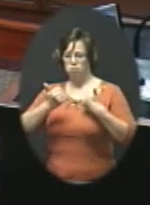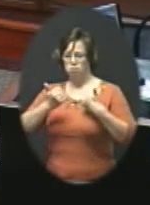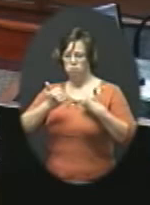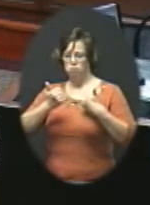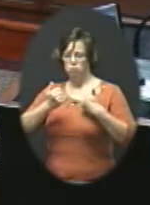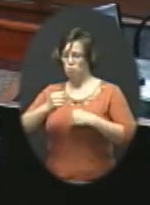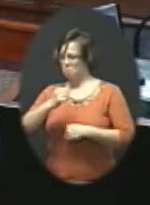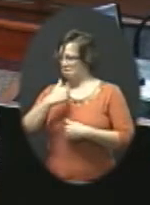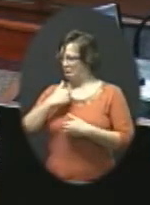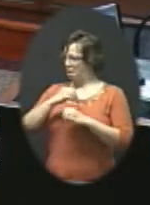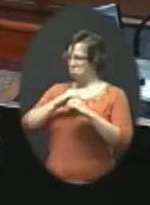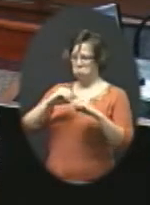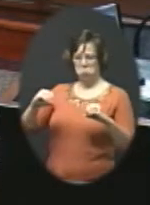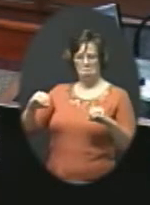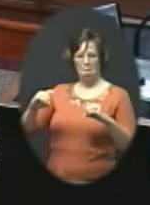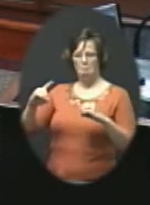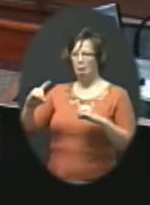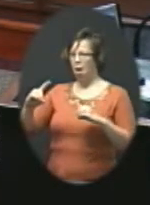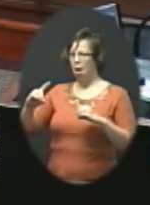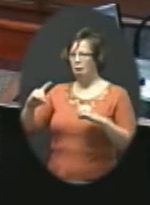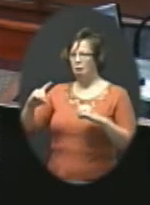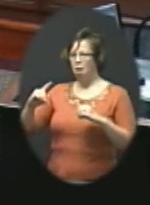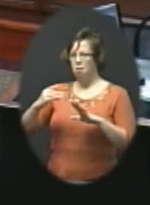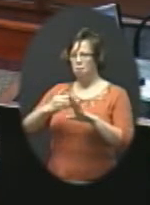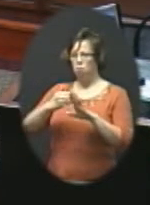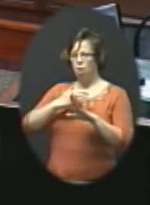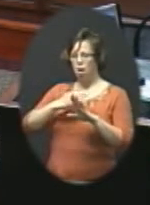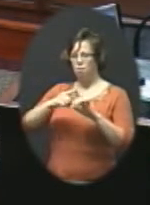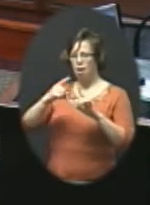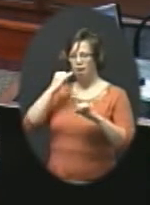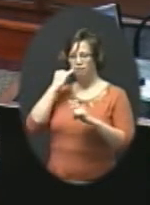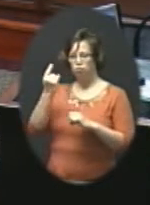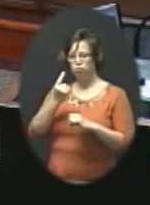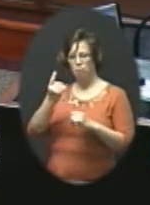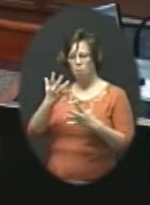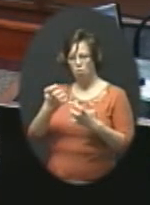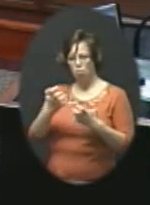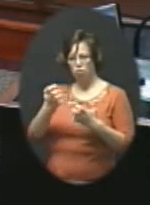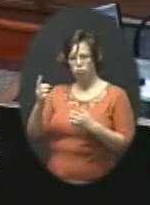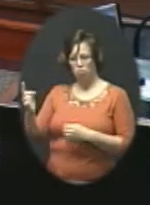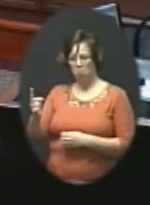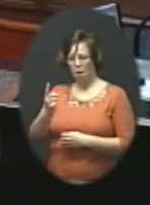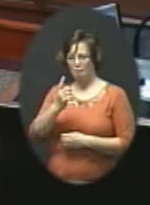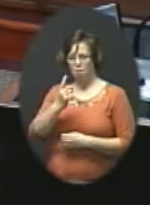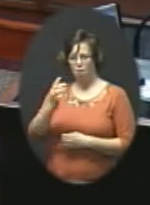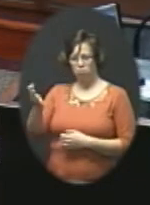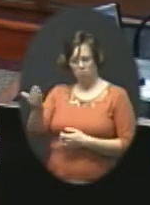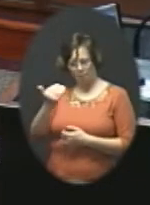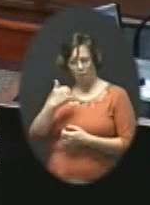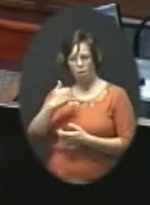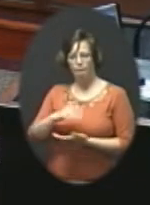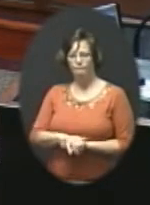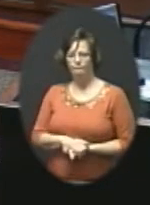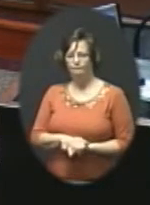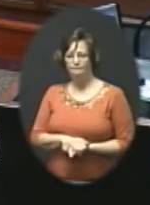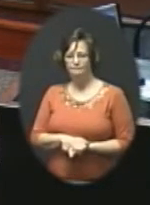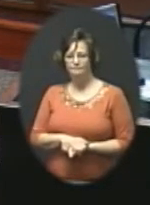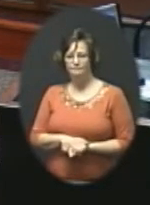We didn't have anyone prior, but if there's someone who would like, come on down.